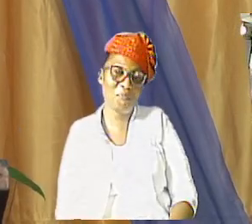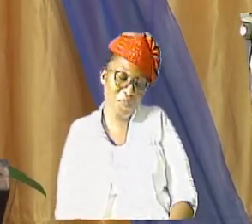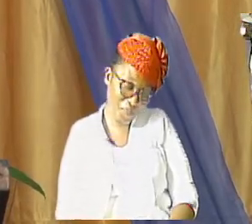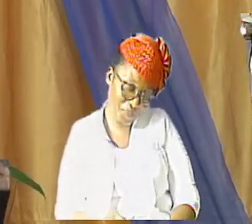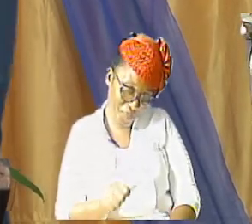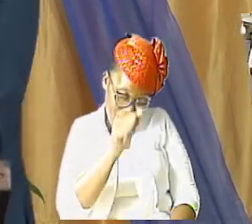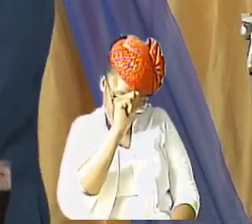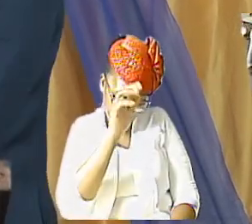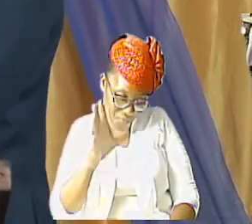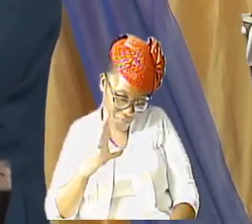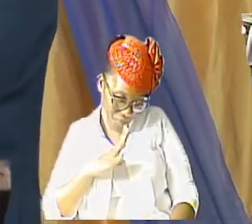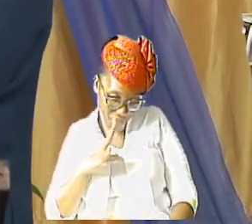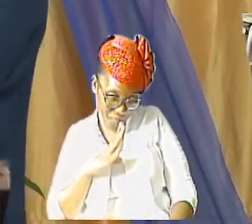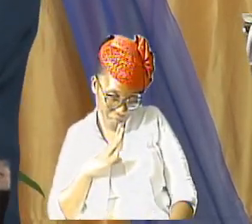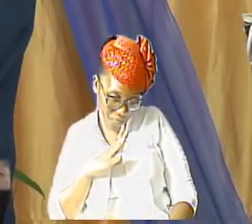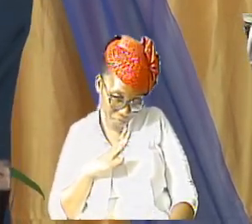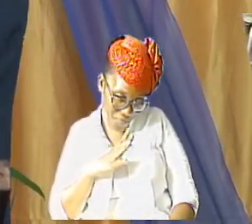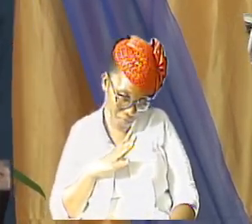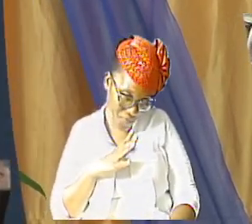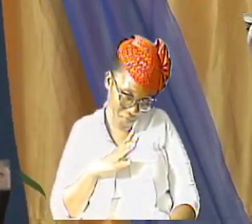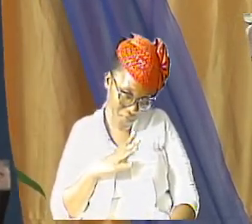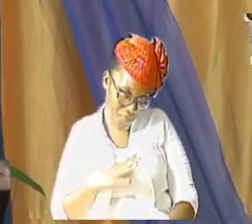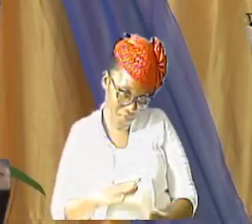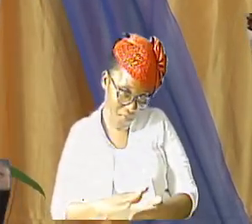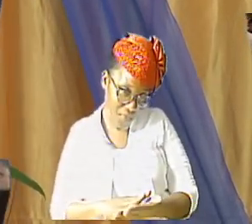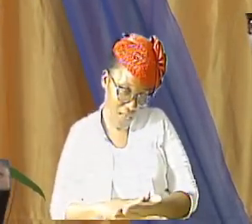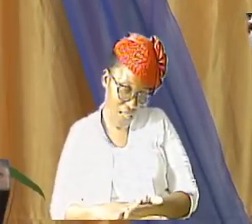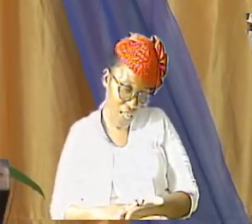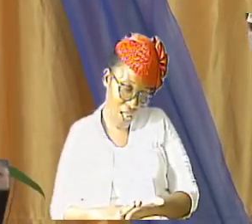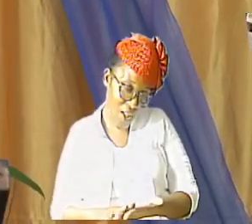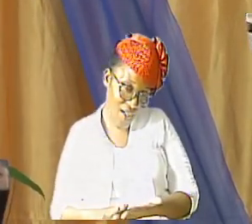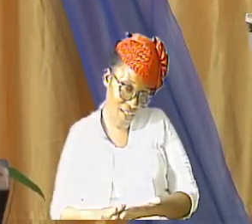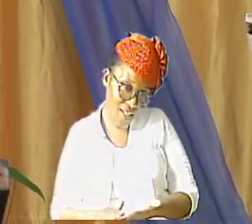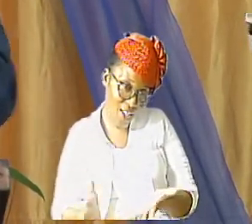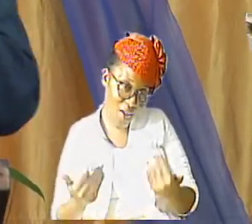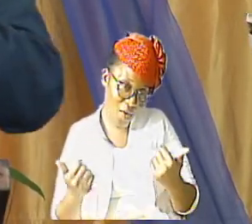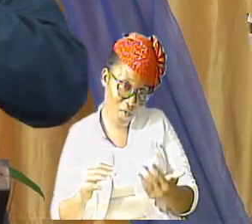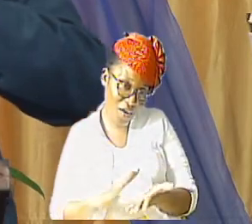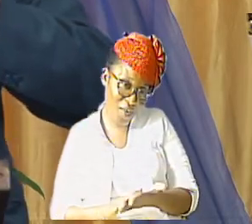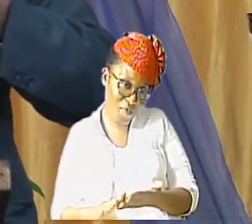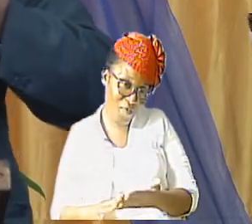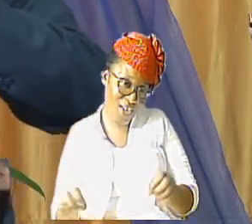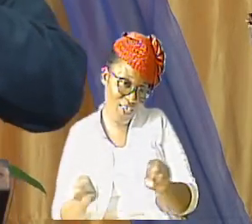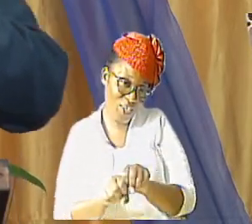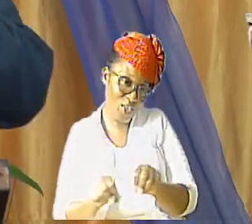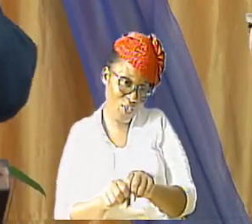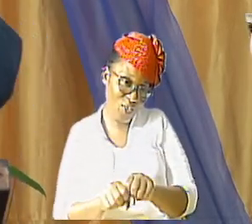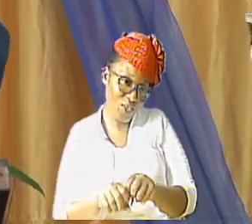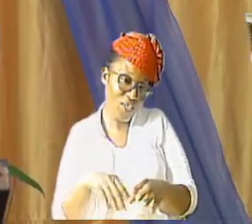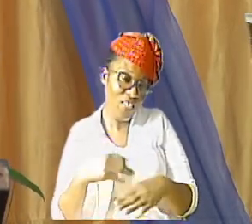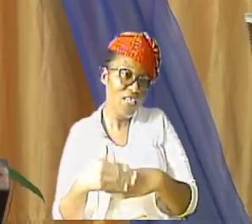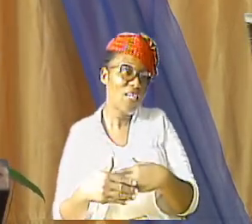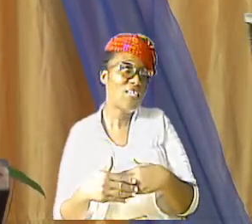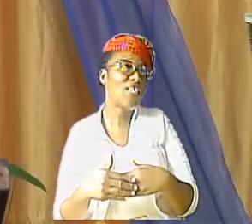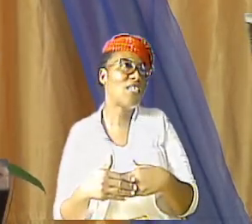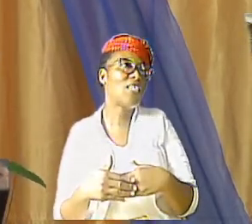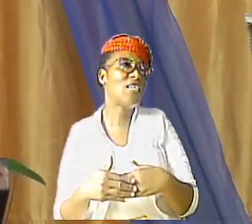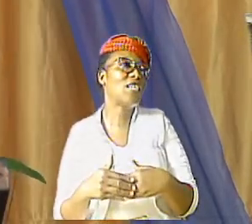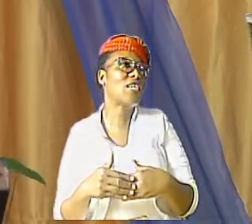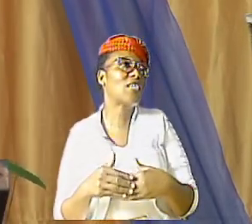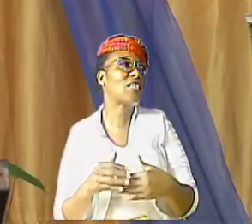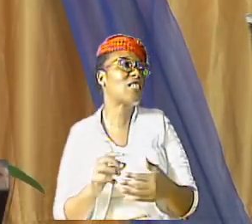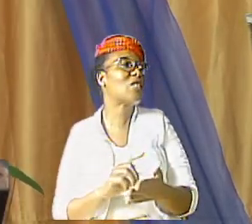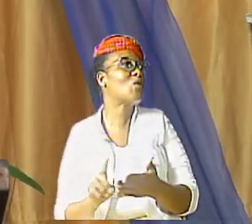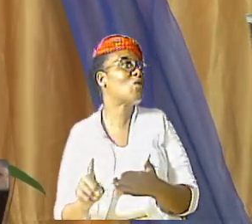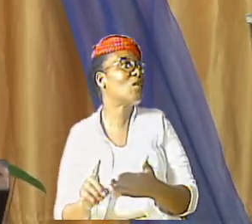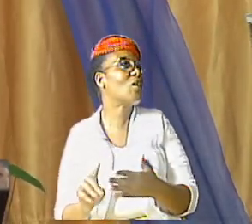the ladies are still in the 70s and they have the heels and all that. So come with your flat shoes next week and we are going to go like a mighty army. We're going to